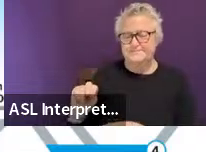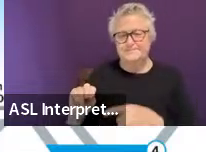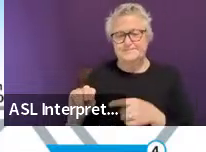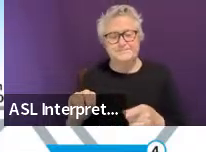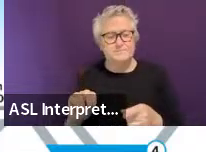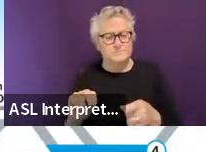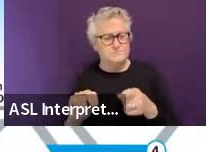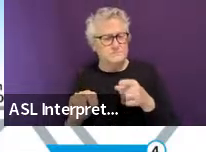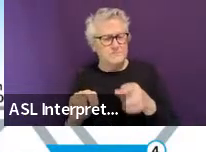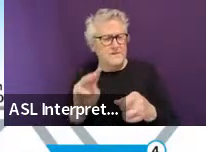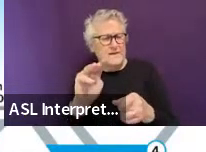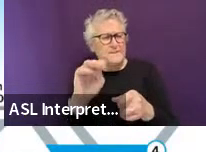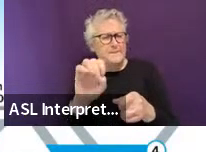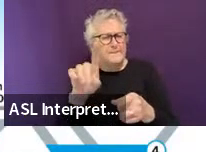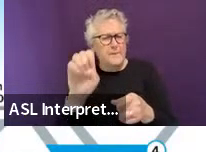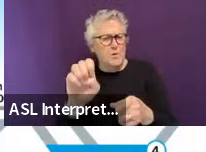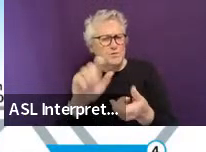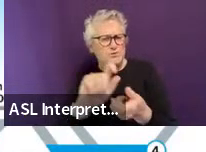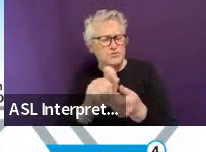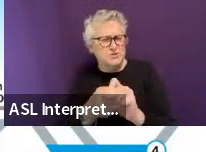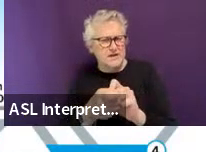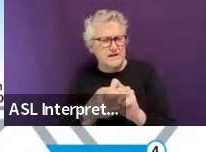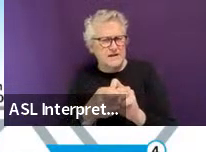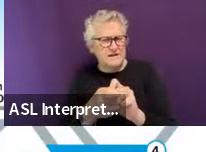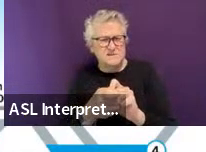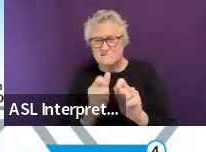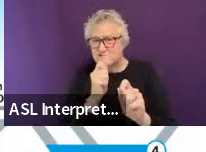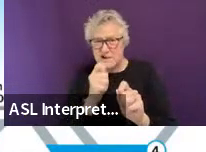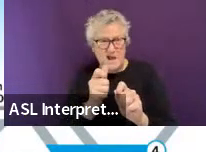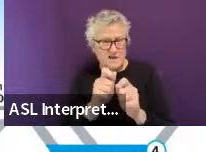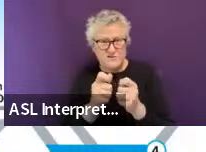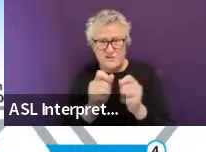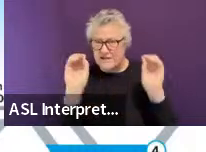when it came to mass transit. And I think,